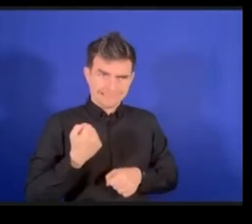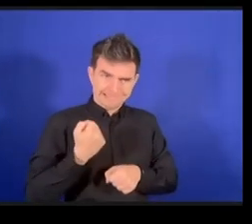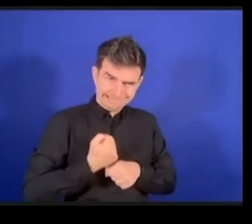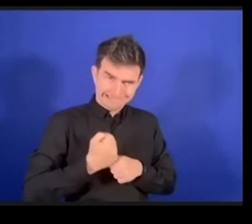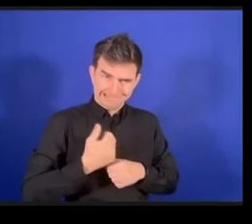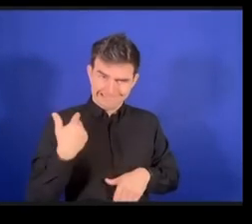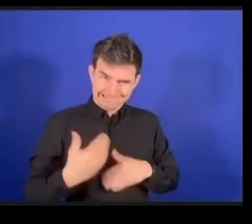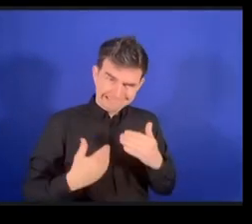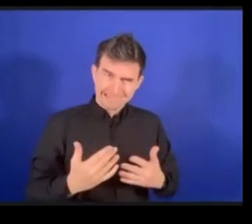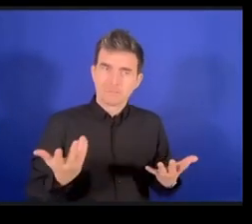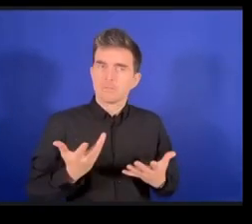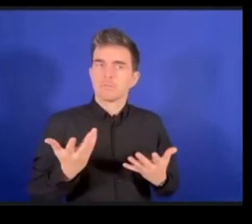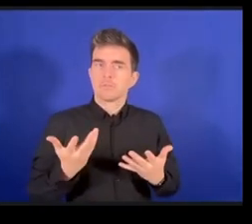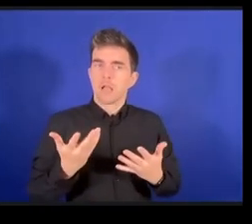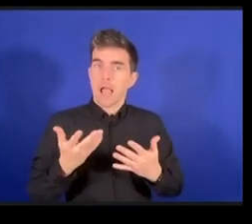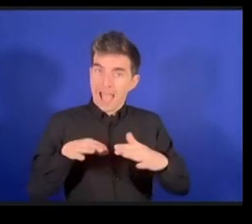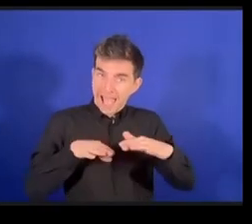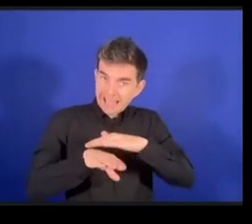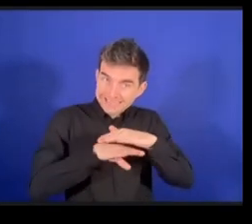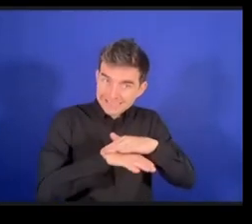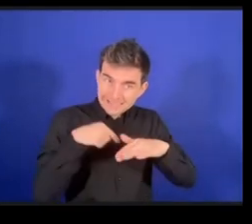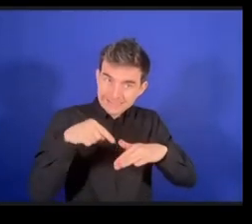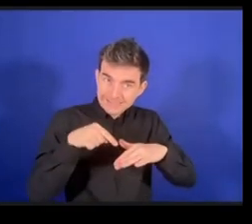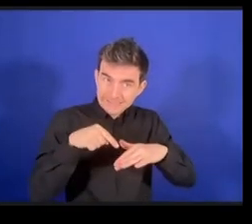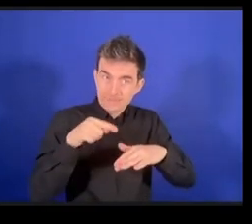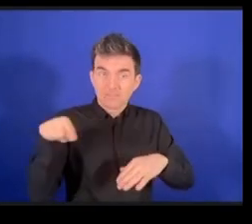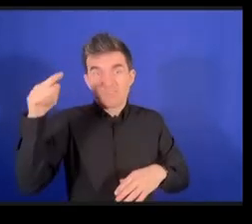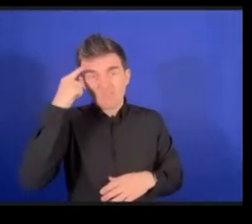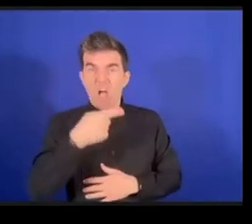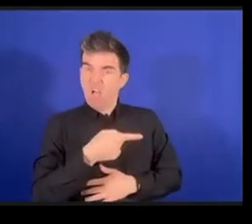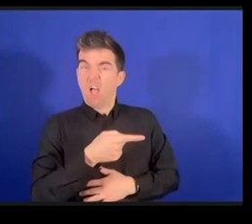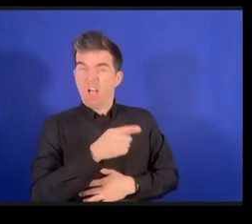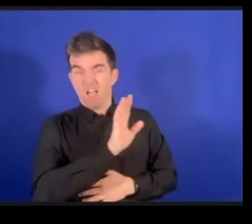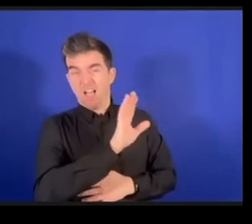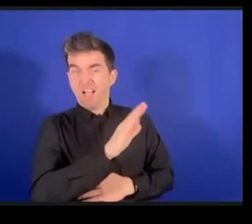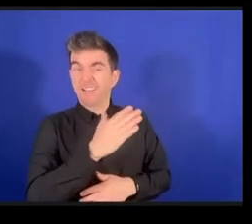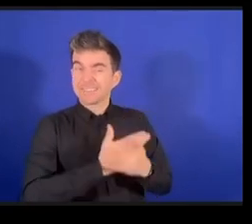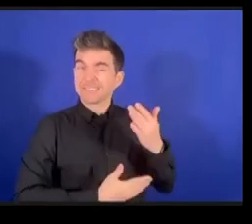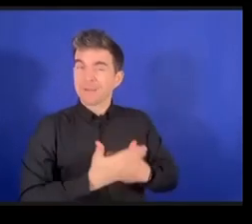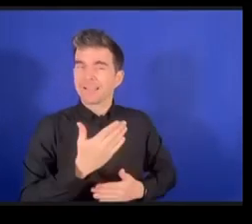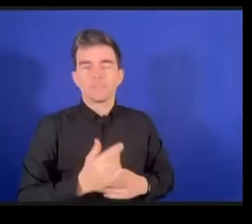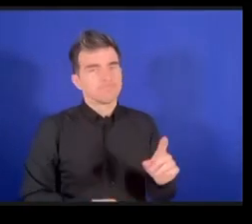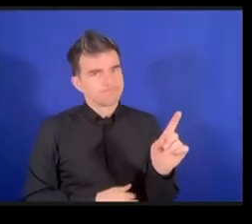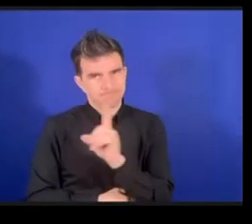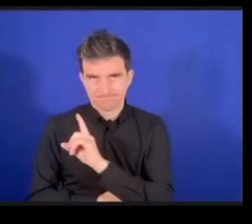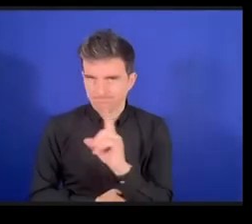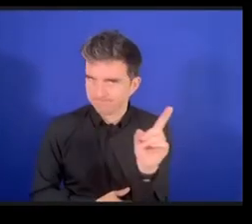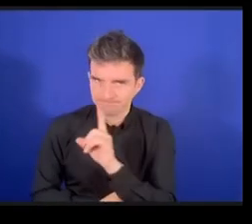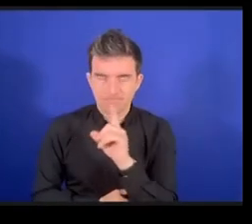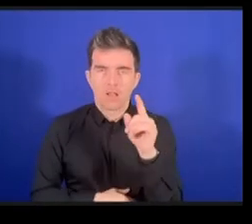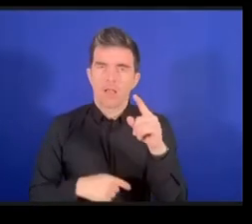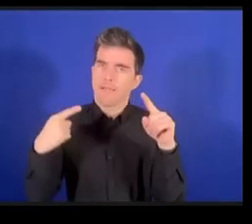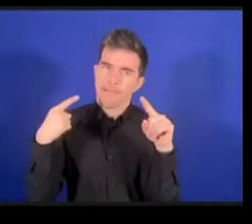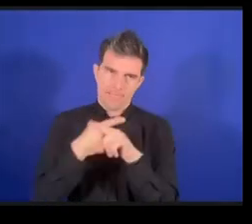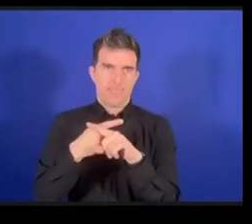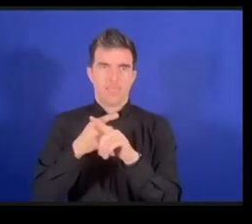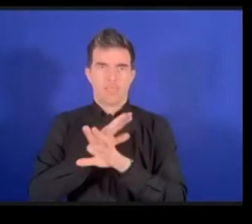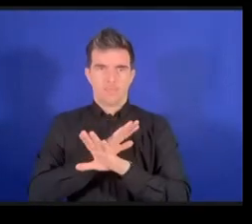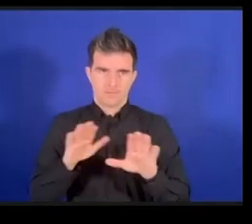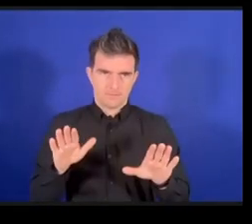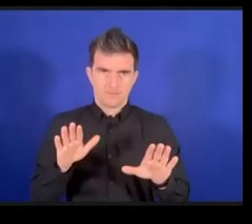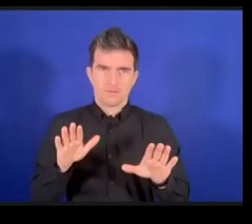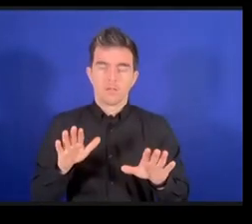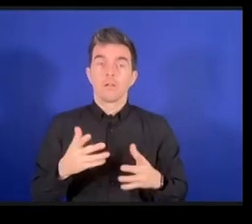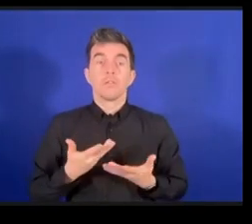it's uh a misconception any website or Forum made accessible for person with disabilities can be used